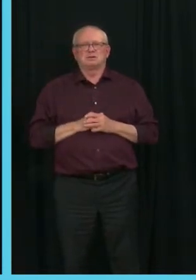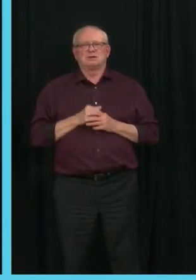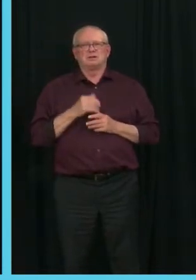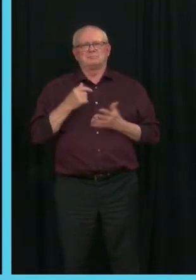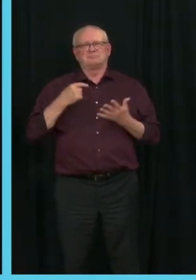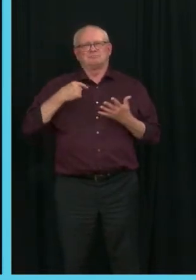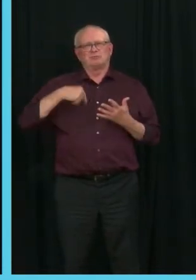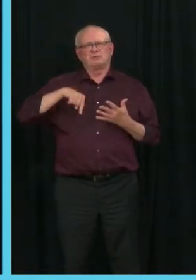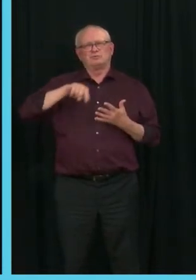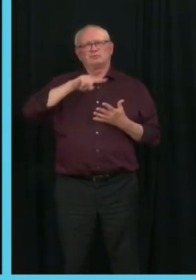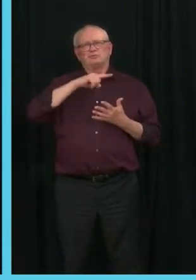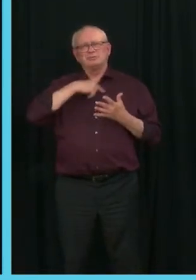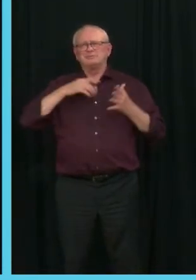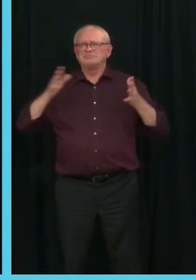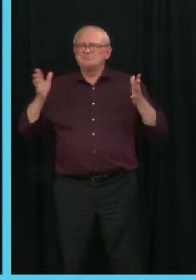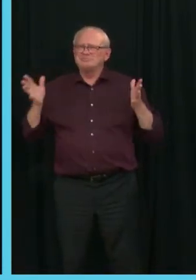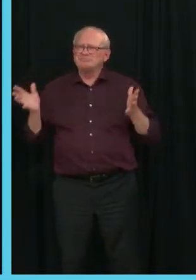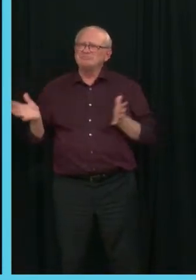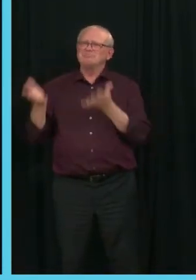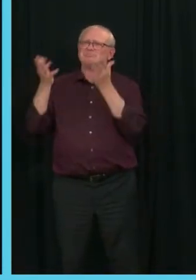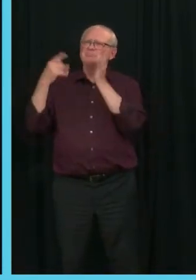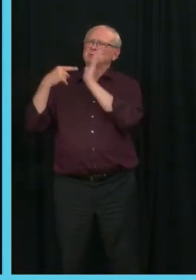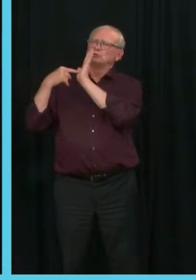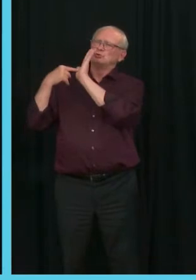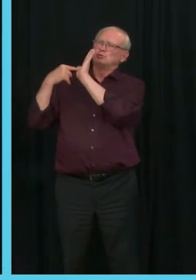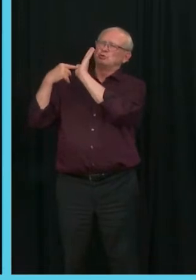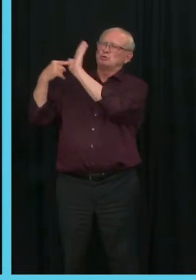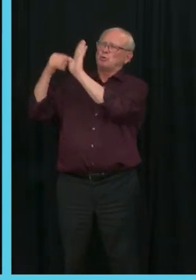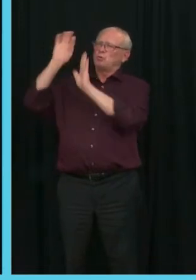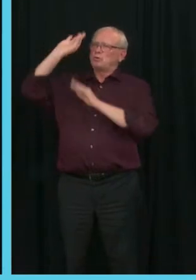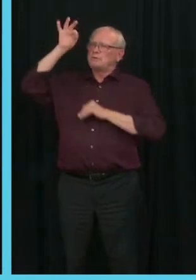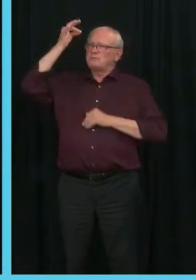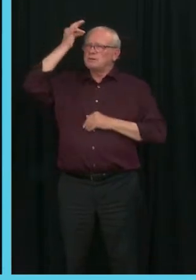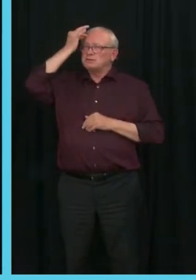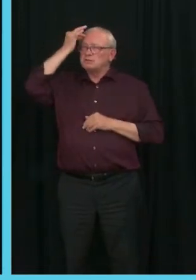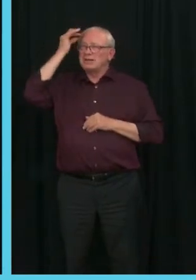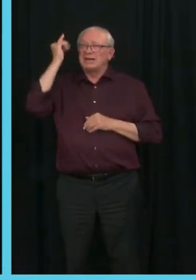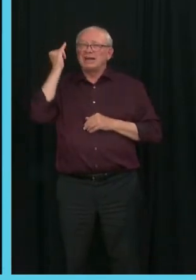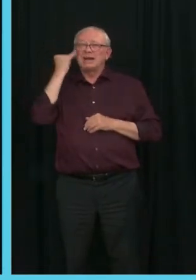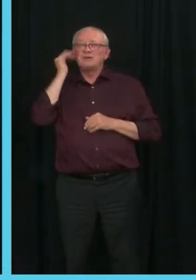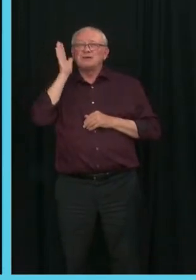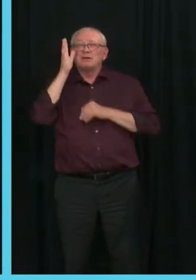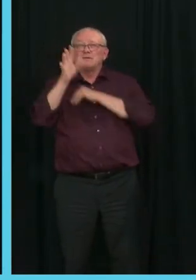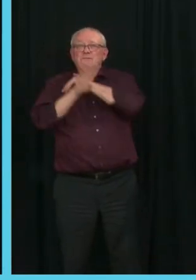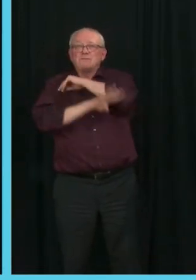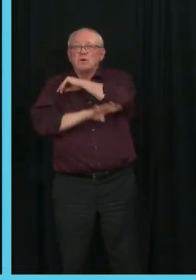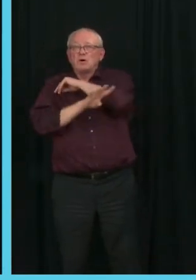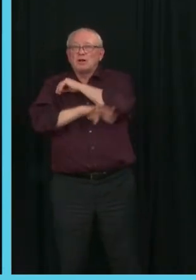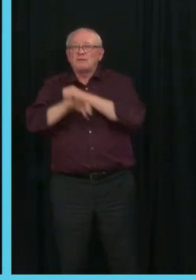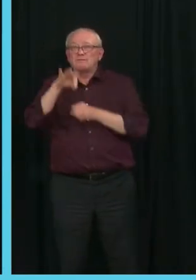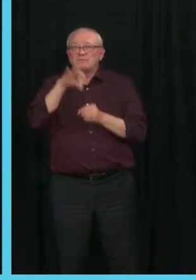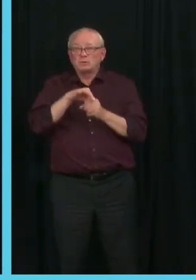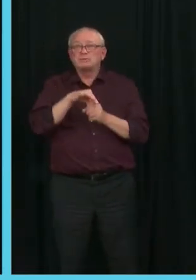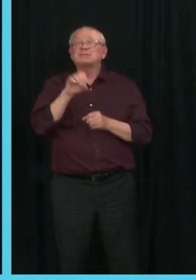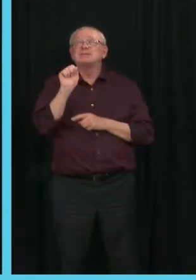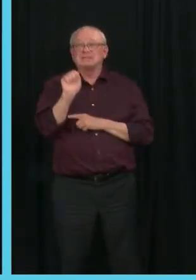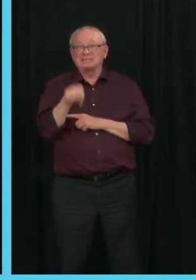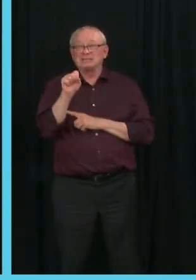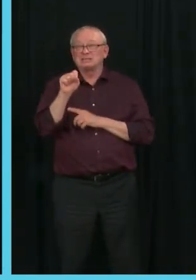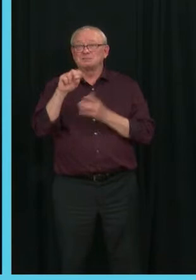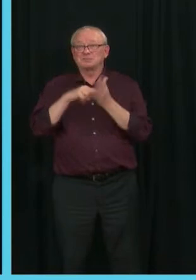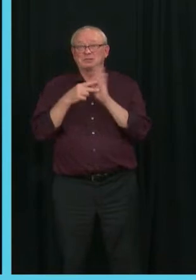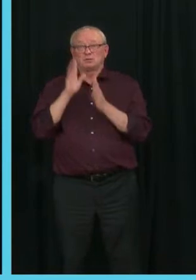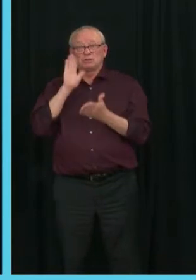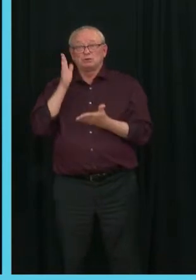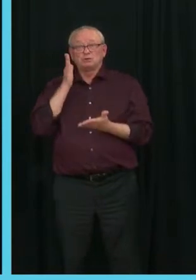top of the national agenda. It's true that a yes vote on that referendum does not end equalization, and nor does it change the formula. I've